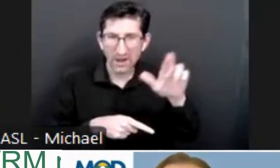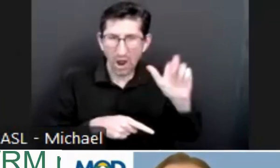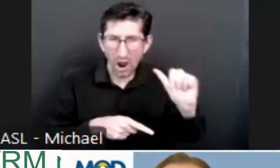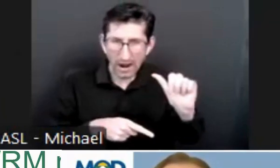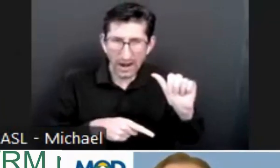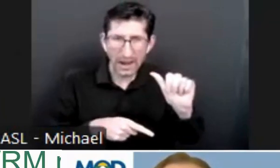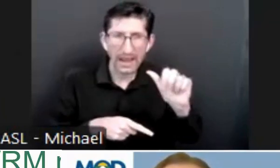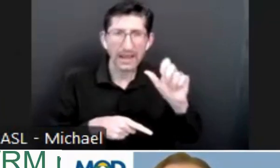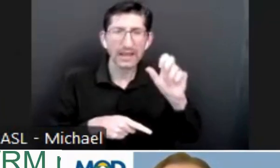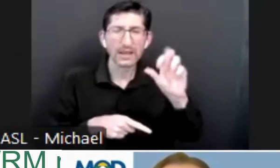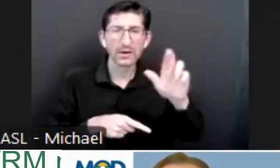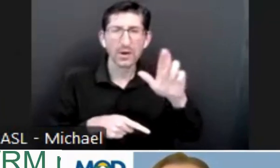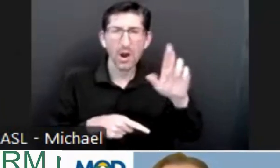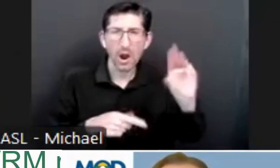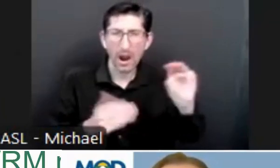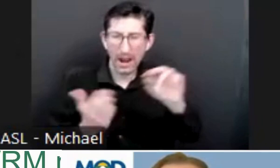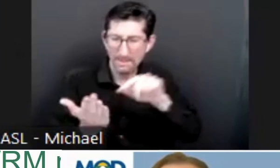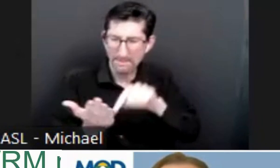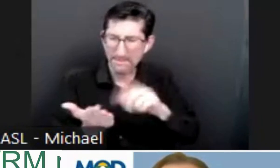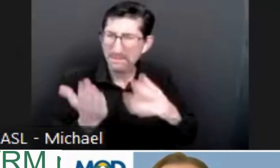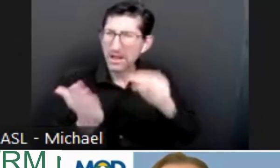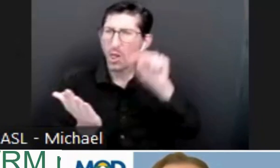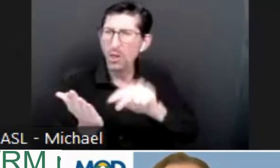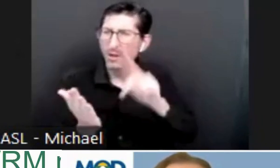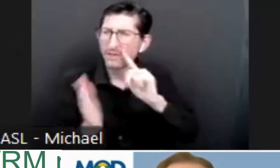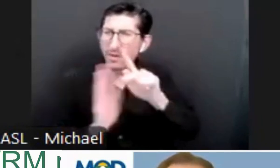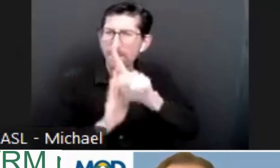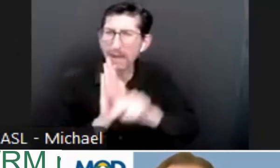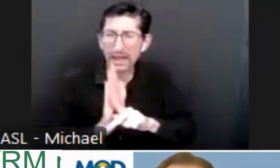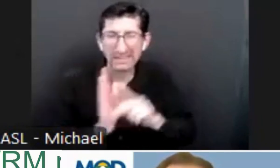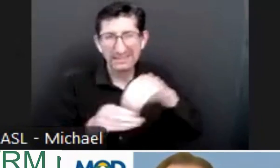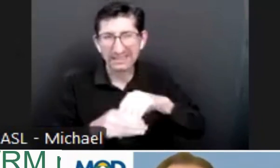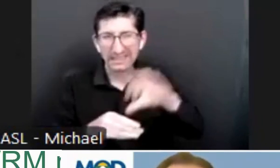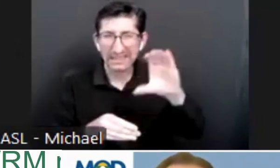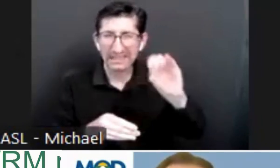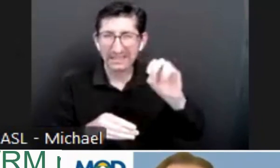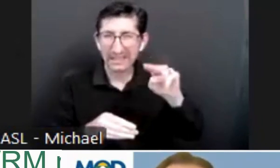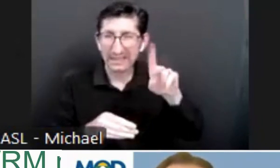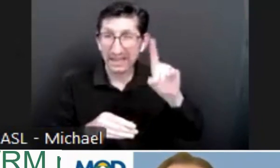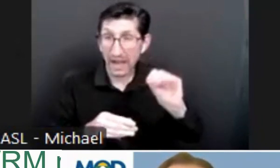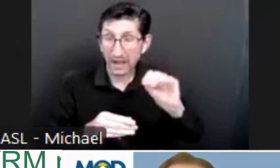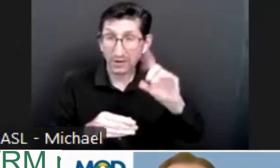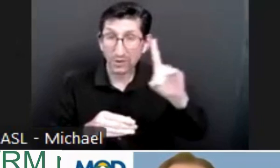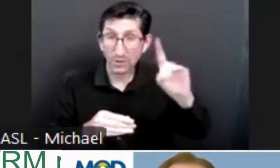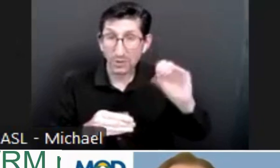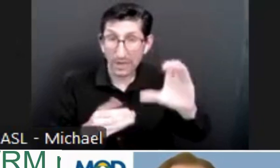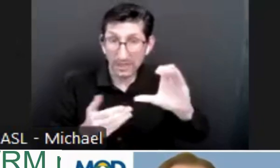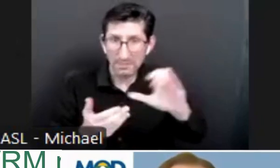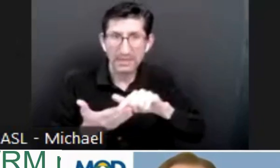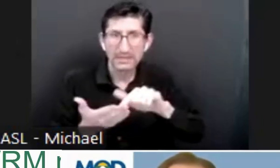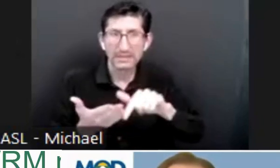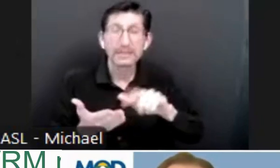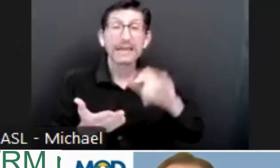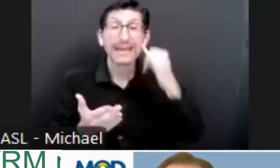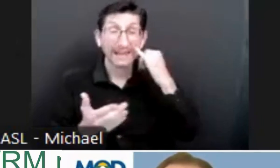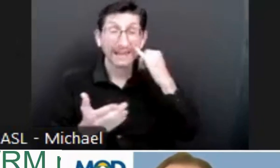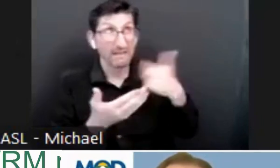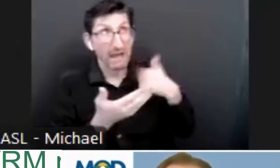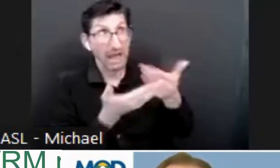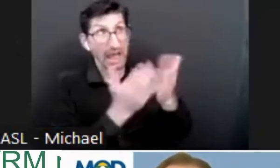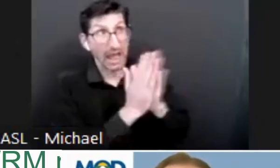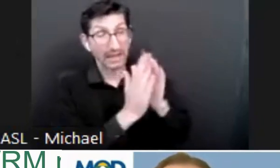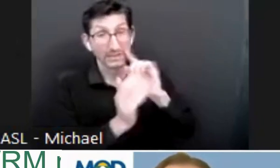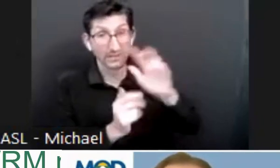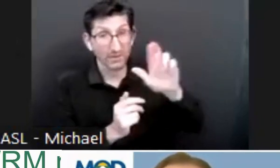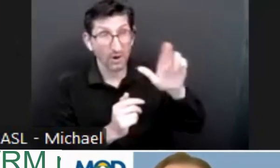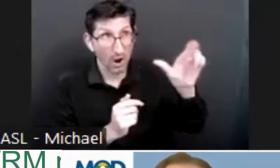docs, or if there's no written policy, ask yourself what seems to be the practice. If it's a modification request, you're